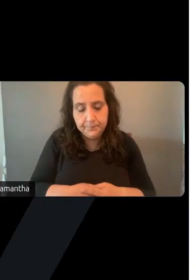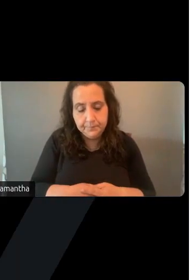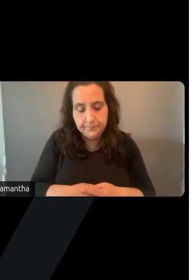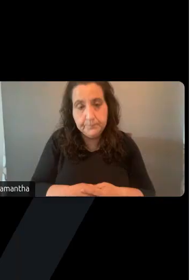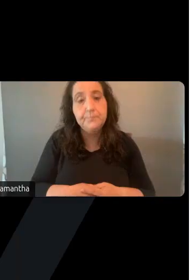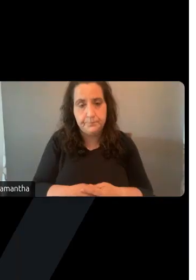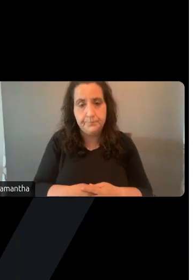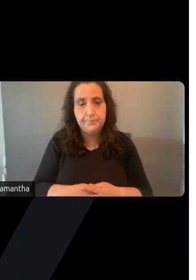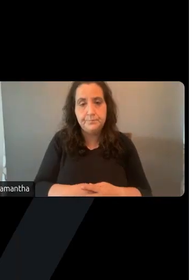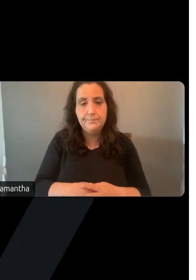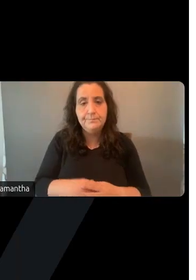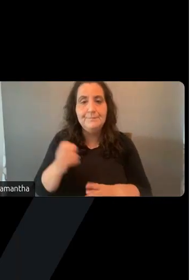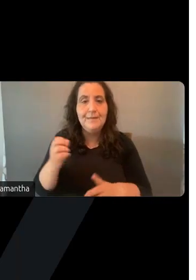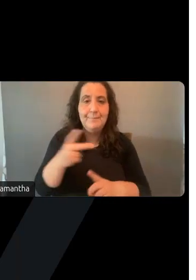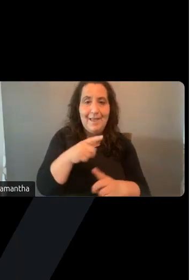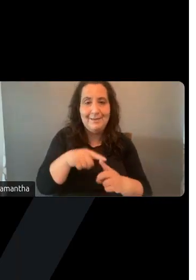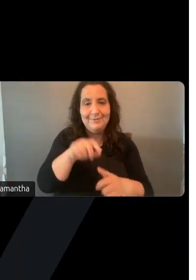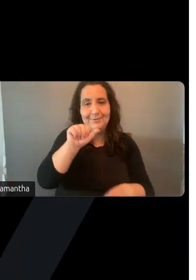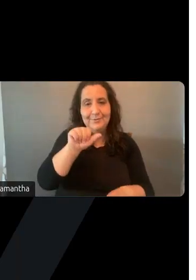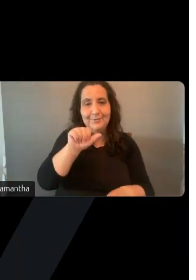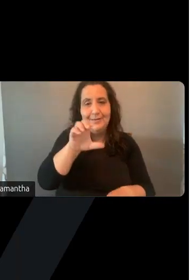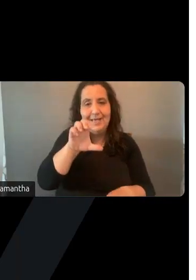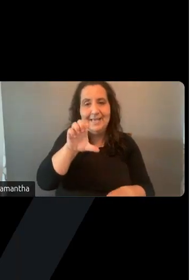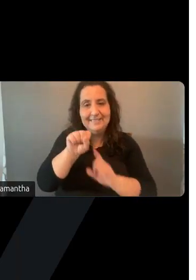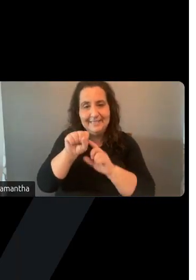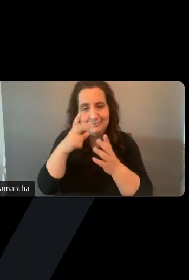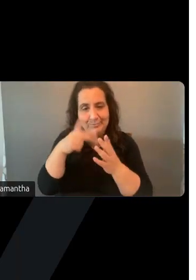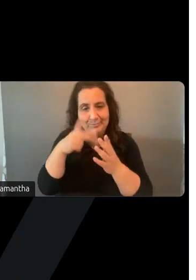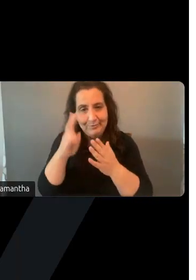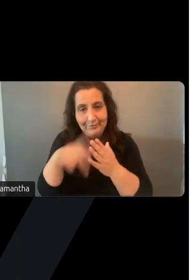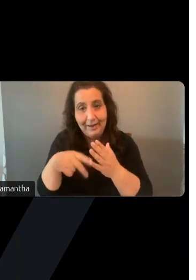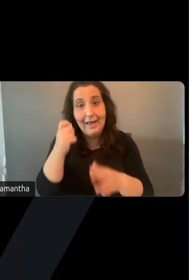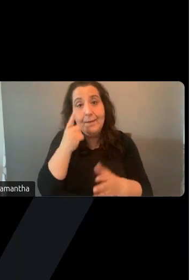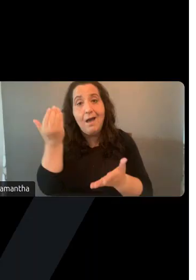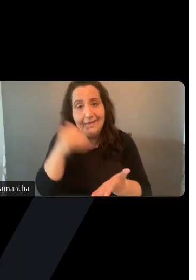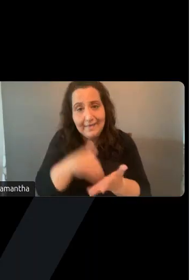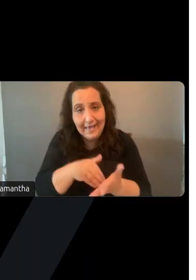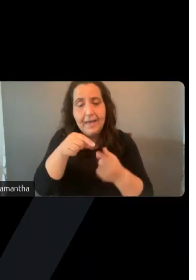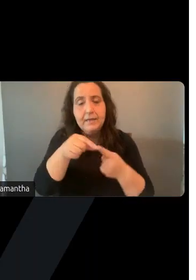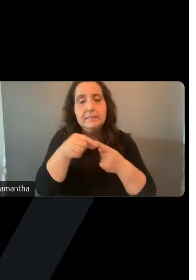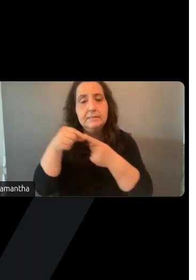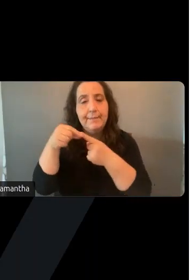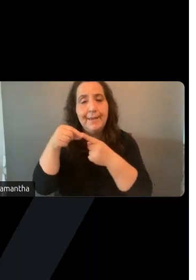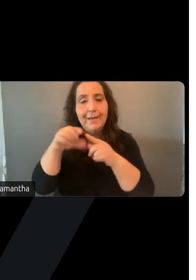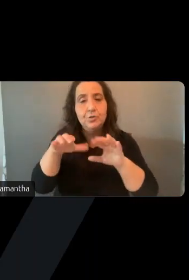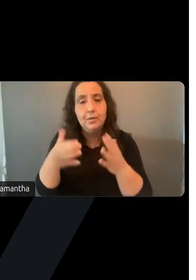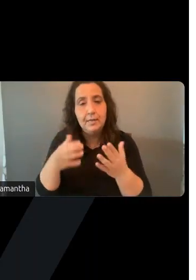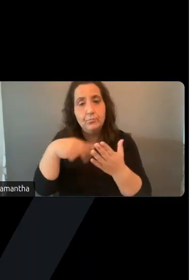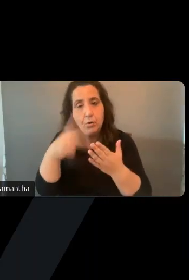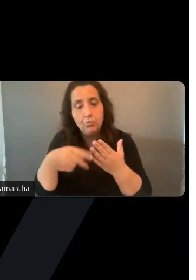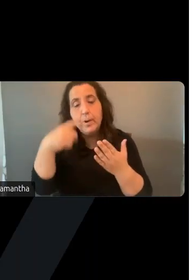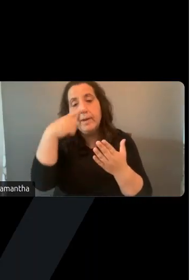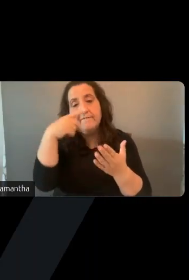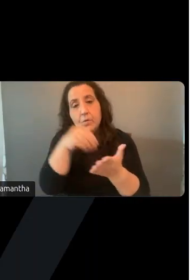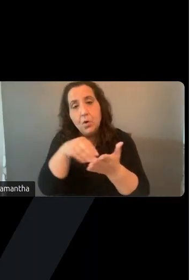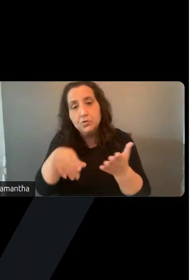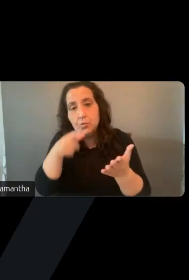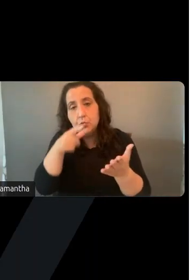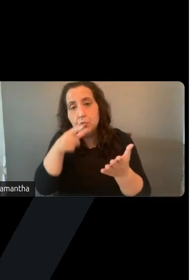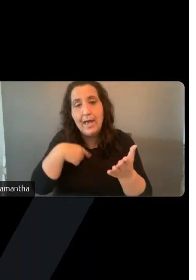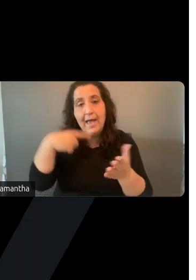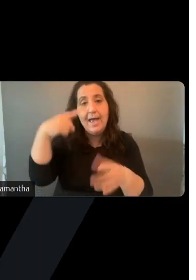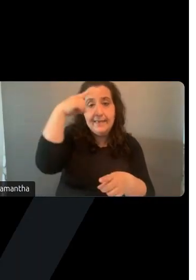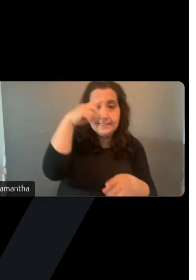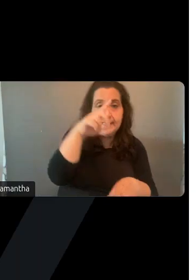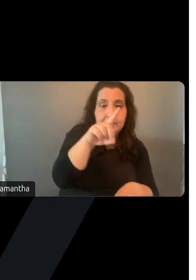All right, back to our ACEs program. Again, this is a special class program for students with intellectual and multiple